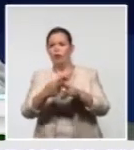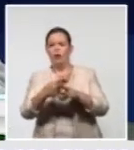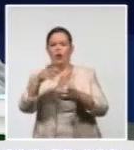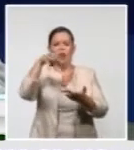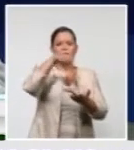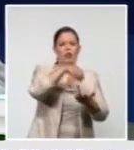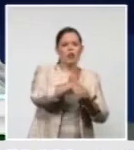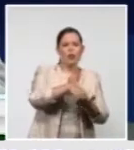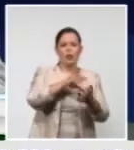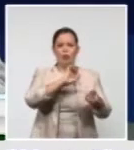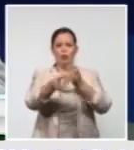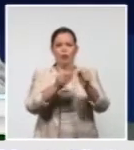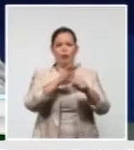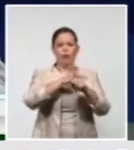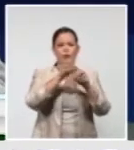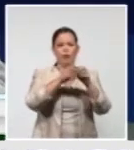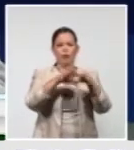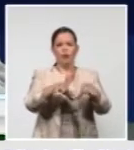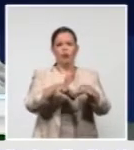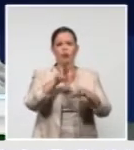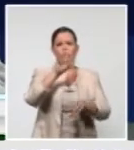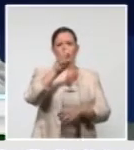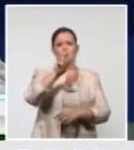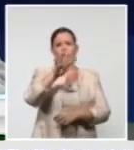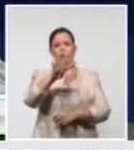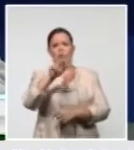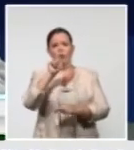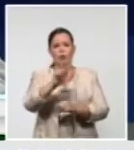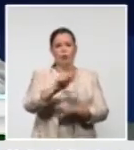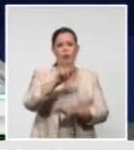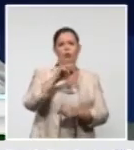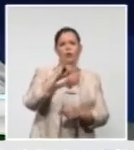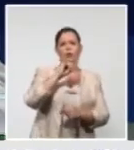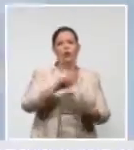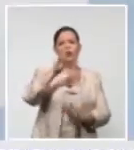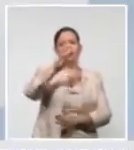217 in the Civil Defense Laboratories. Of the